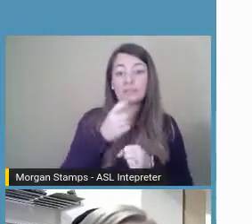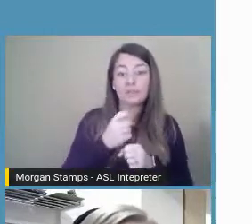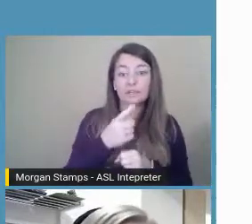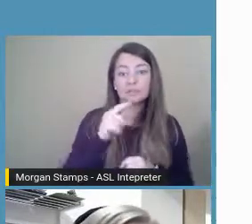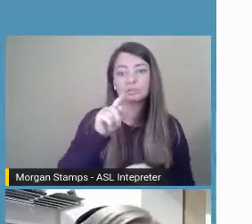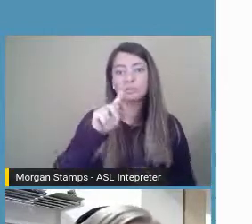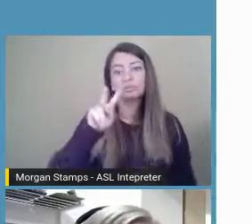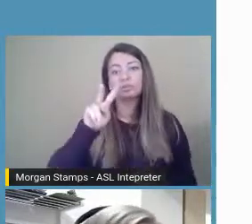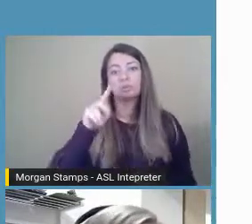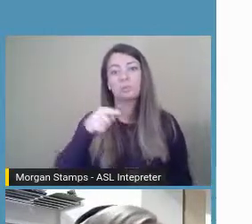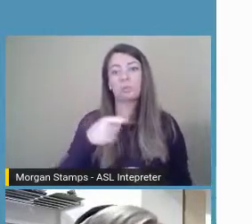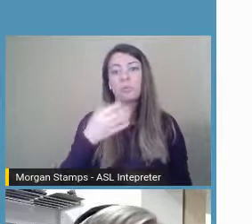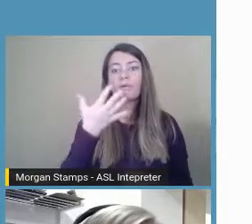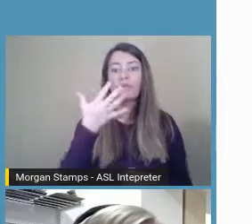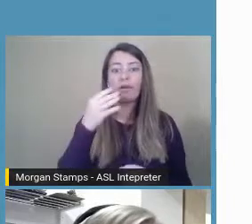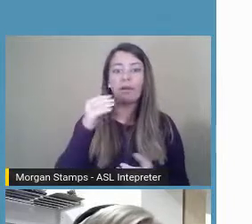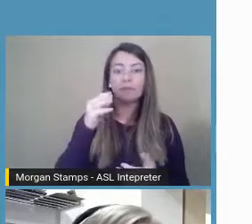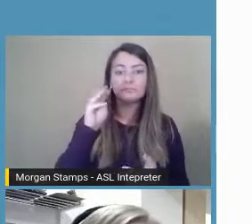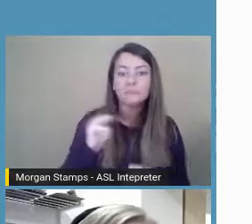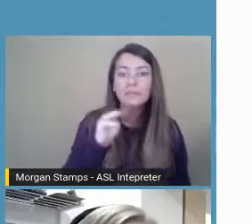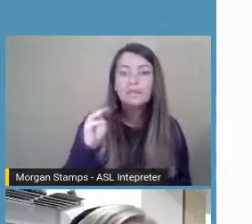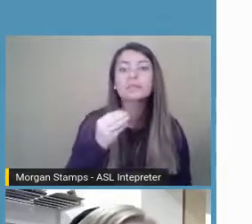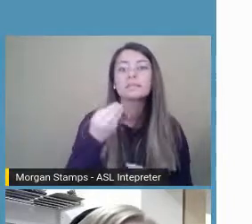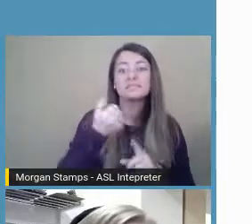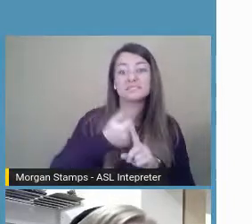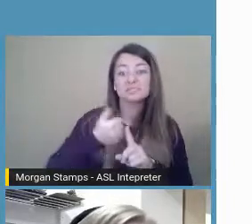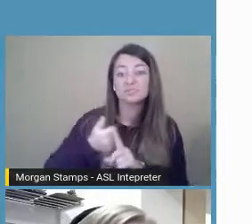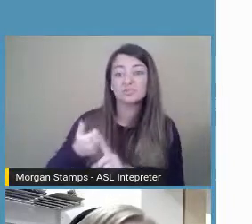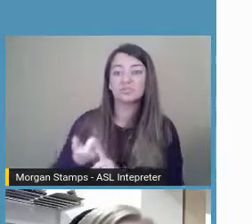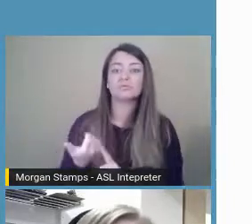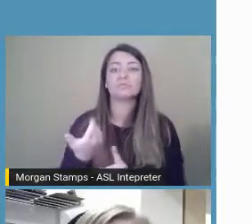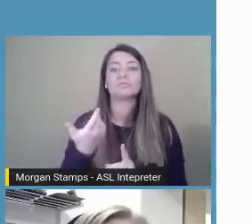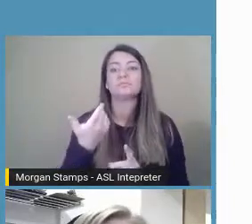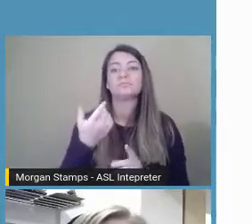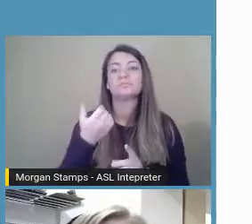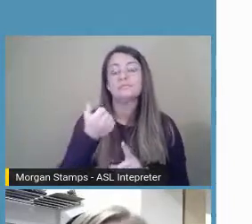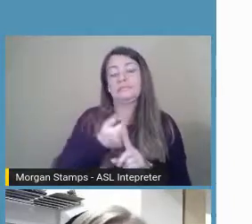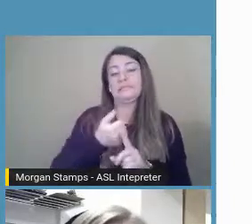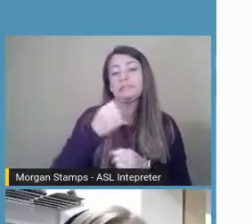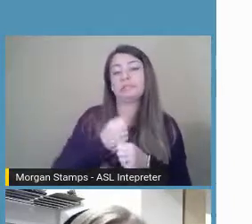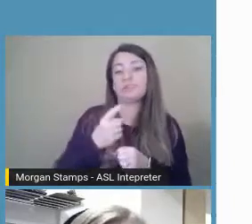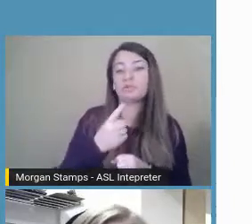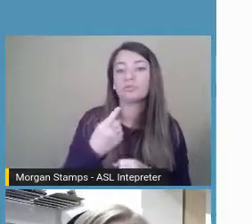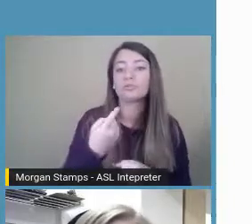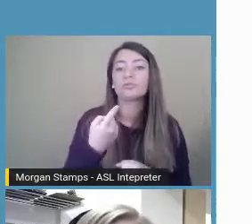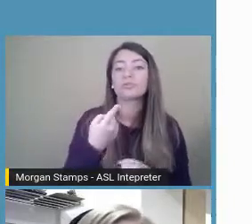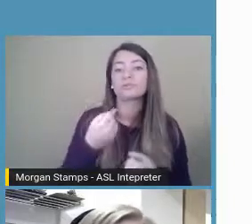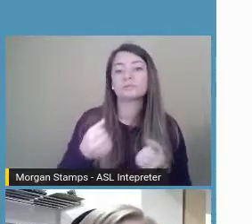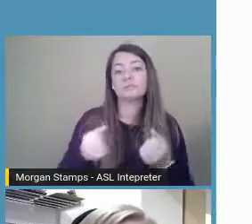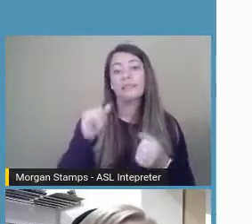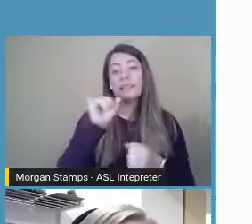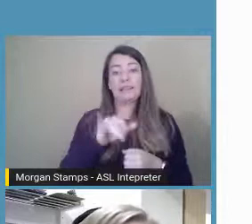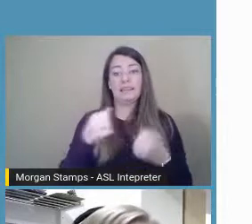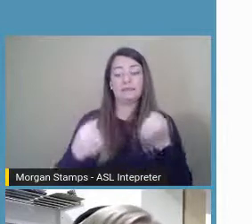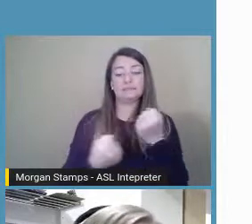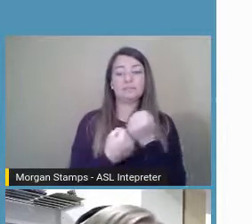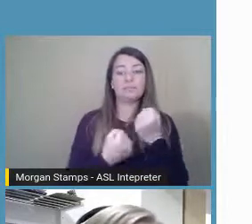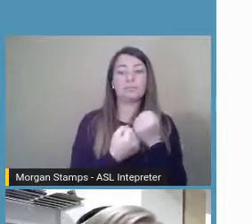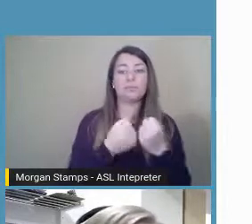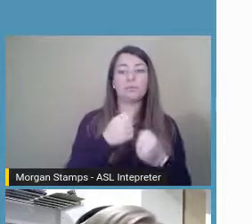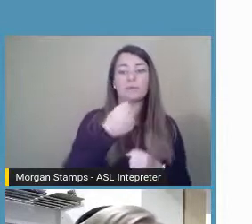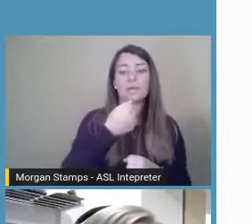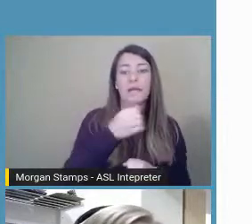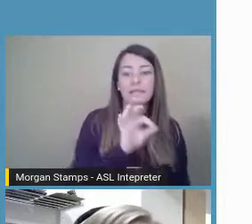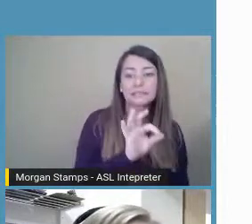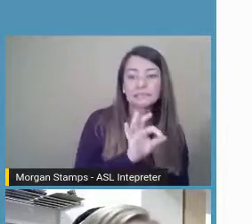development staff decided to try out some program formats for Thursday evenings that might start out as virtual offerings as part of our Museum from